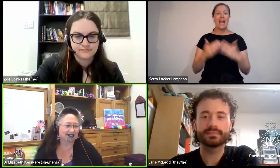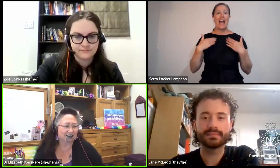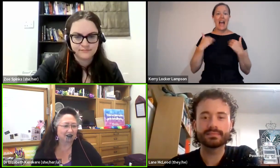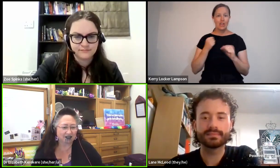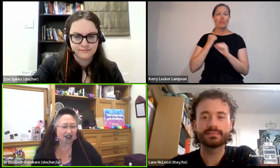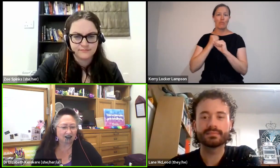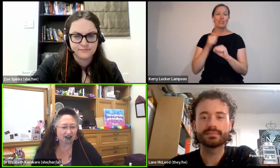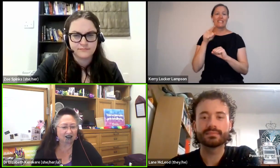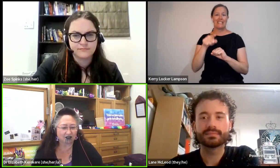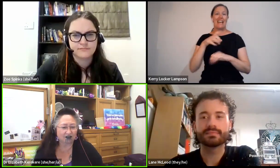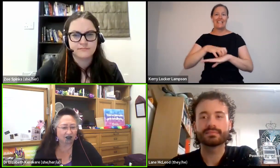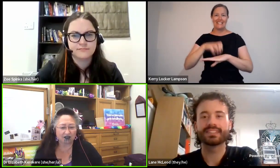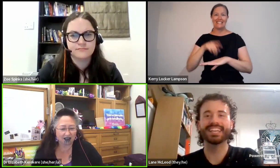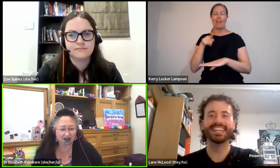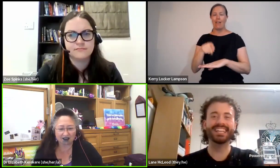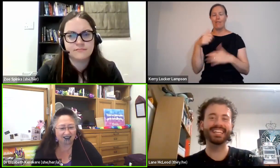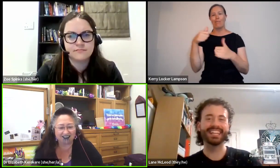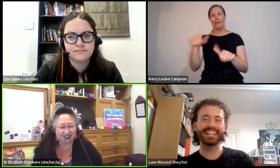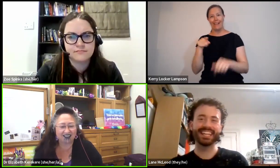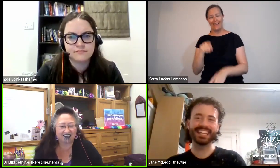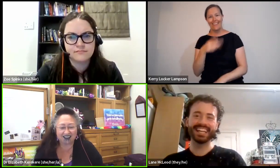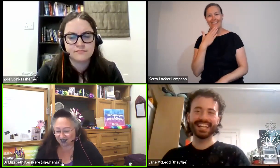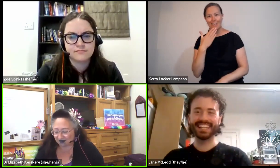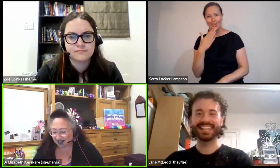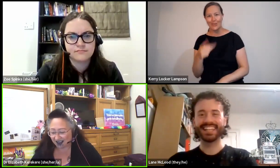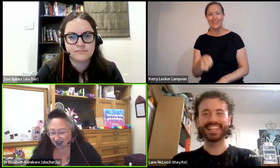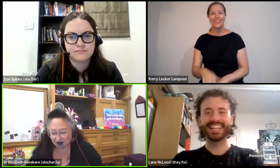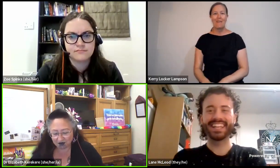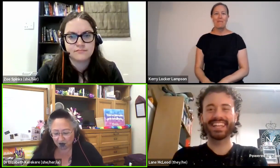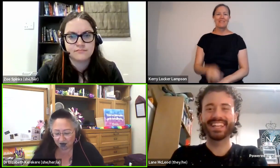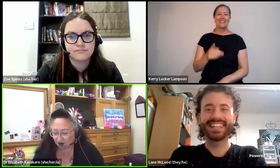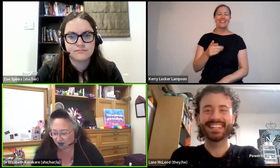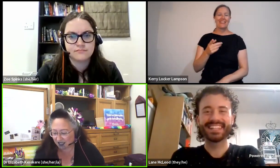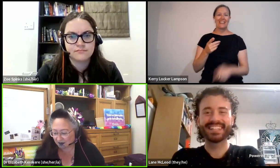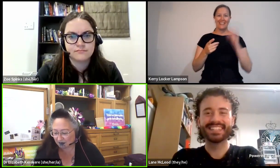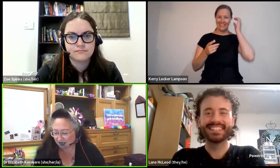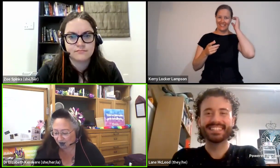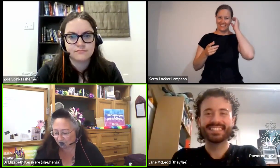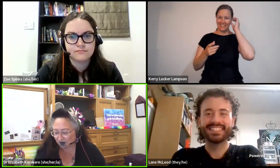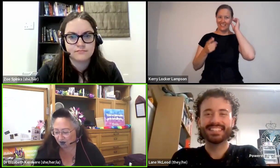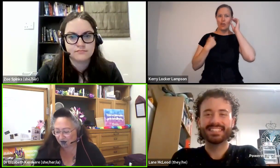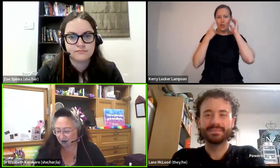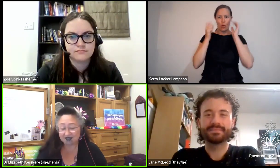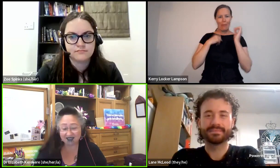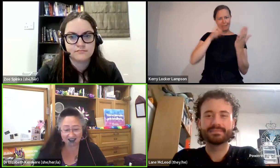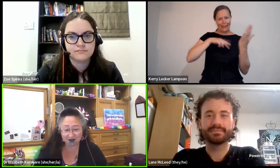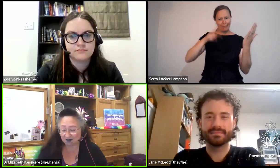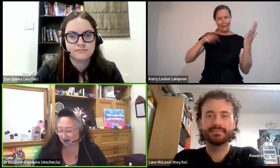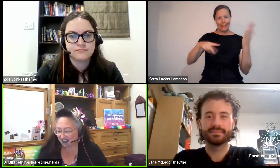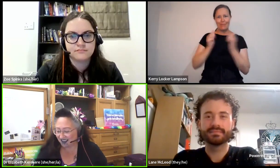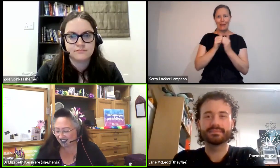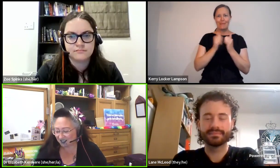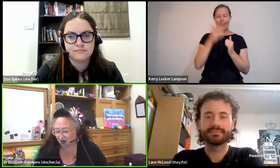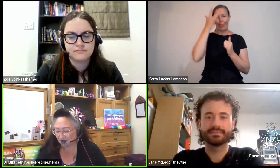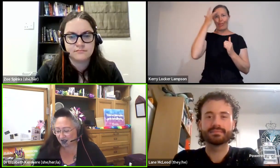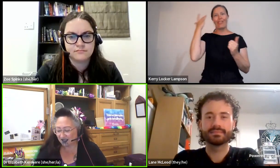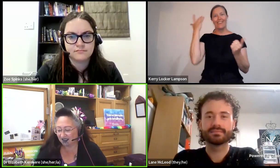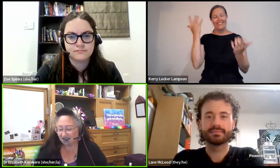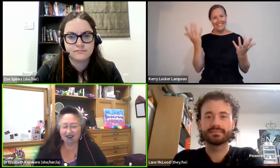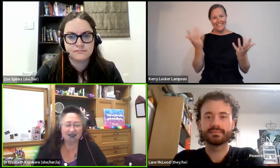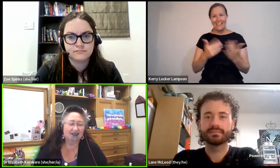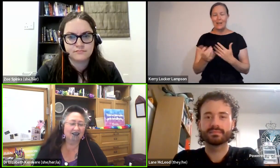Agency. You'd think I don't know. You'd think I haven't been going over these papers over and over. Thank you. So